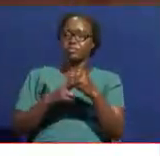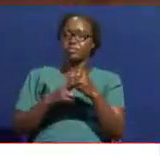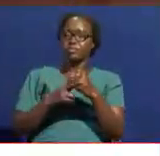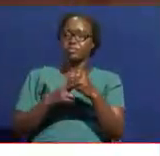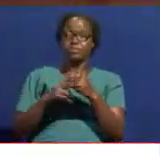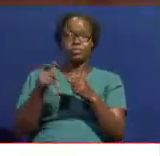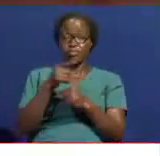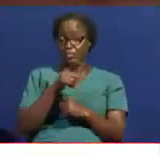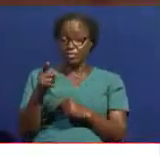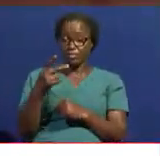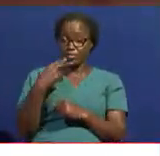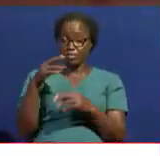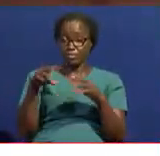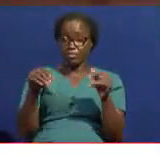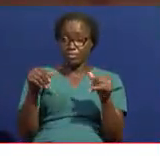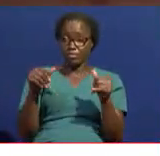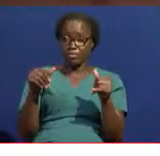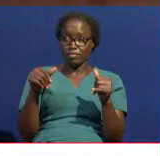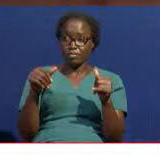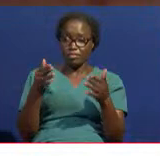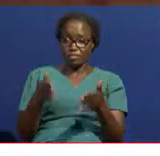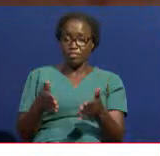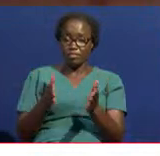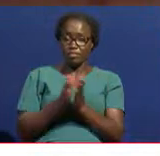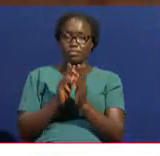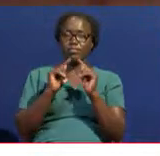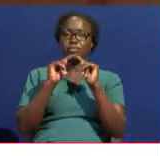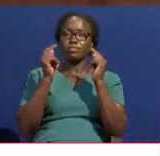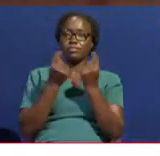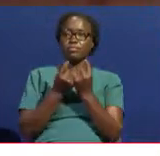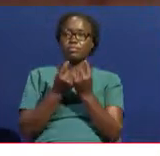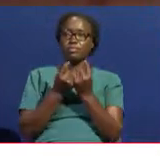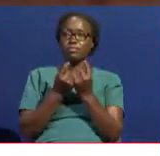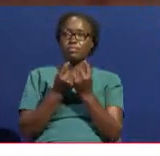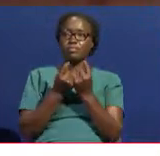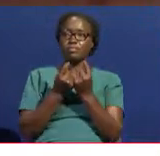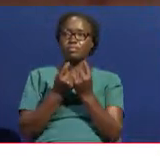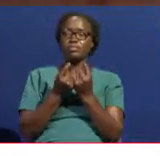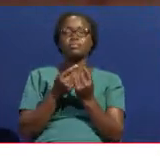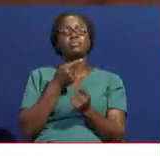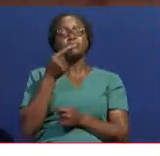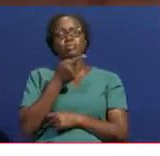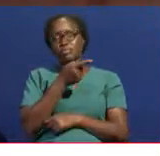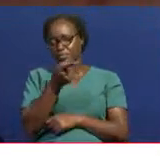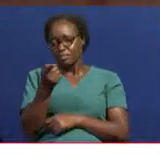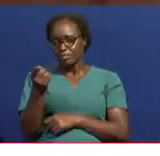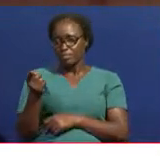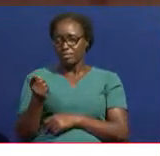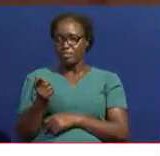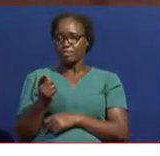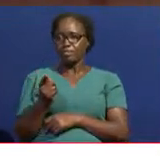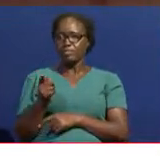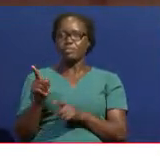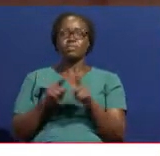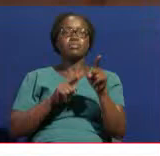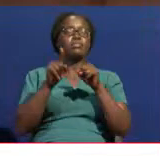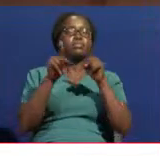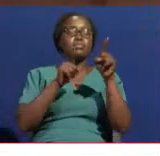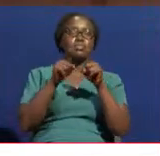you who have qualified to be in the team, I want to say to all of you, even as you